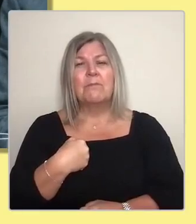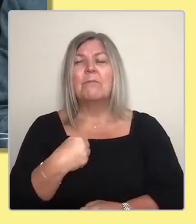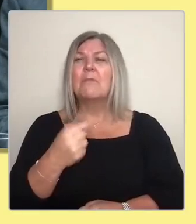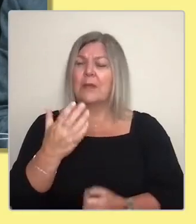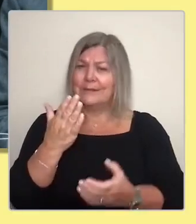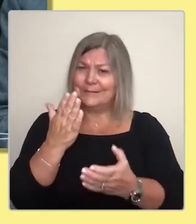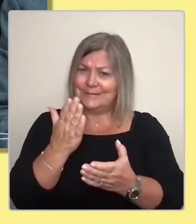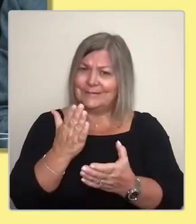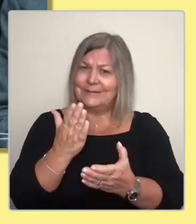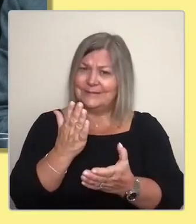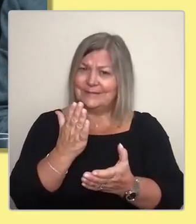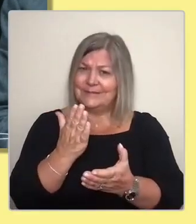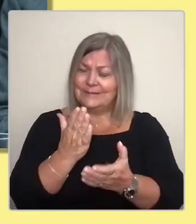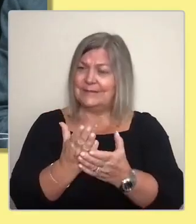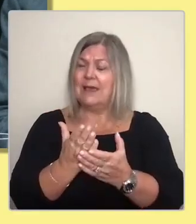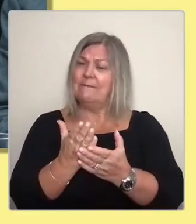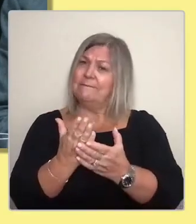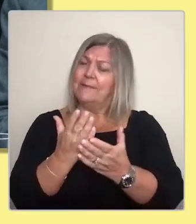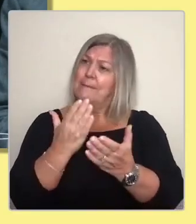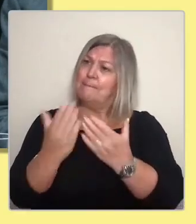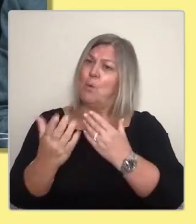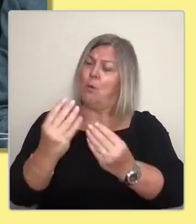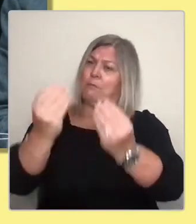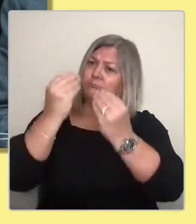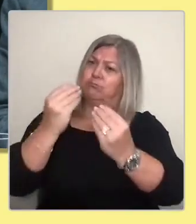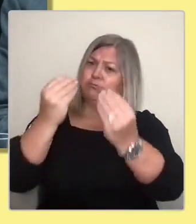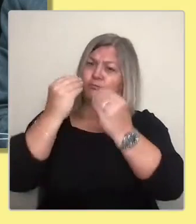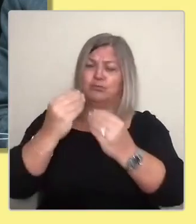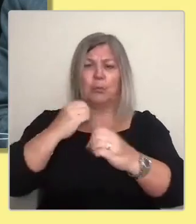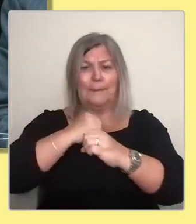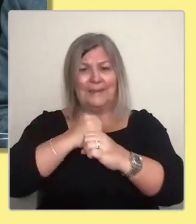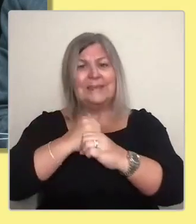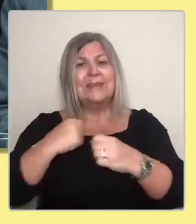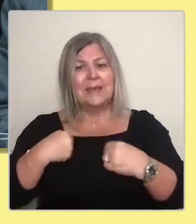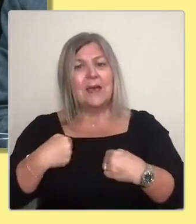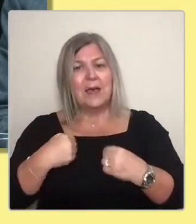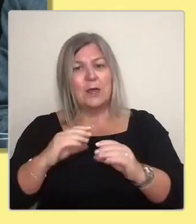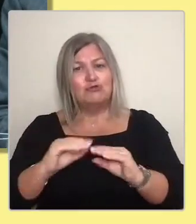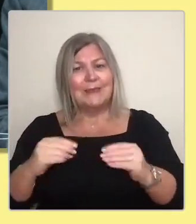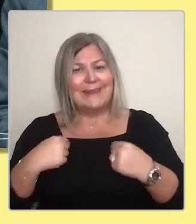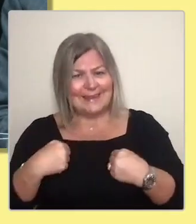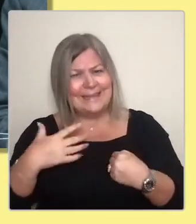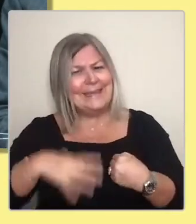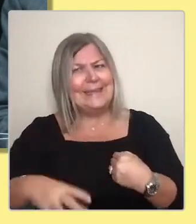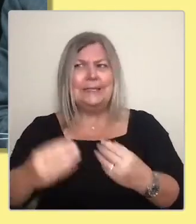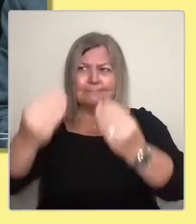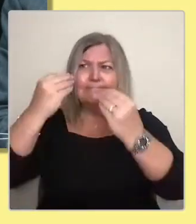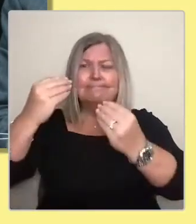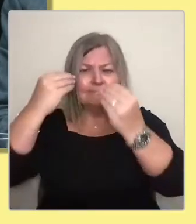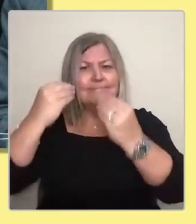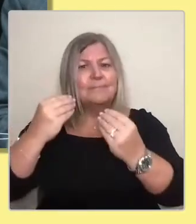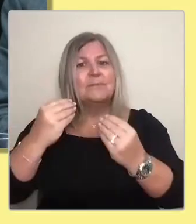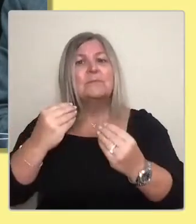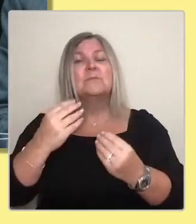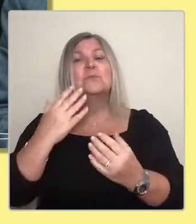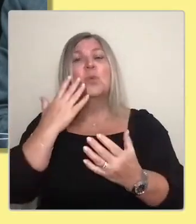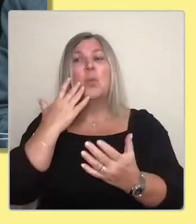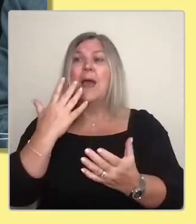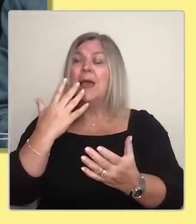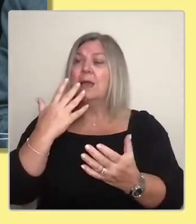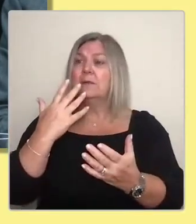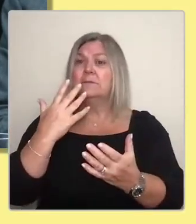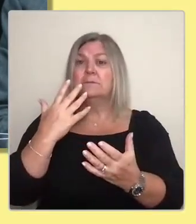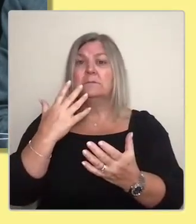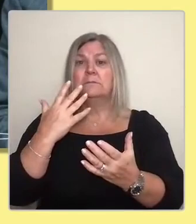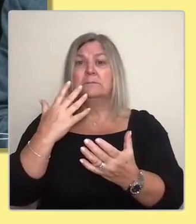could be trained up more, maybe more media training, about how to effectively get that message out there when we do get the chance to be on TV, that we get that out. So